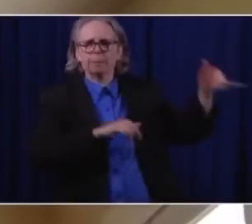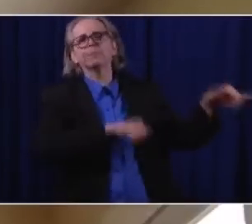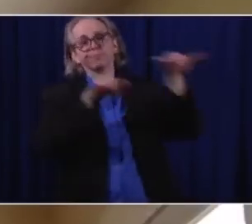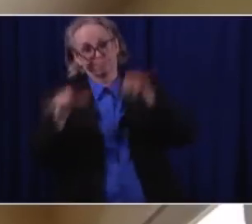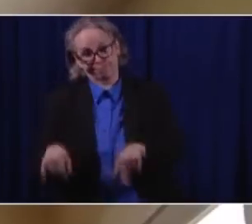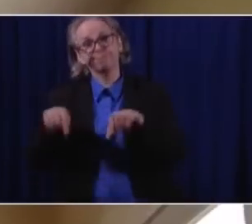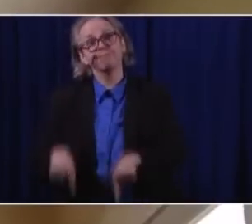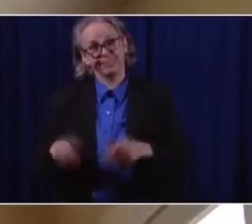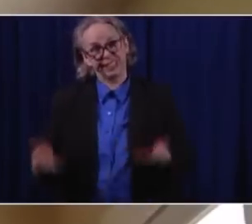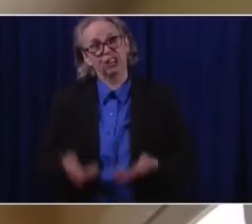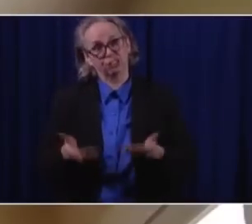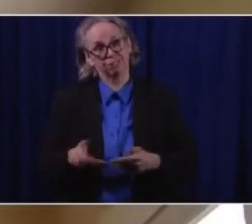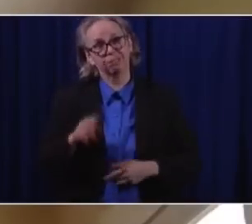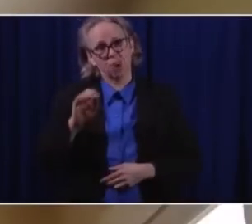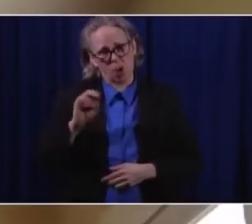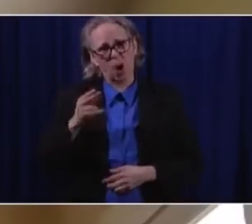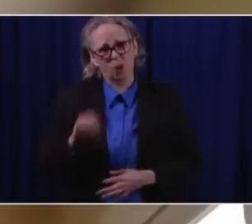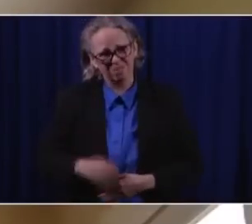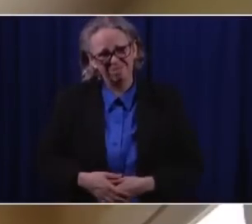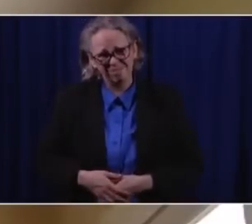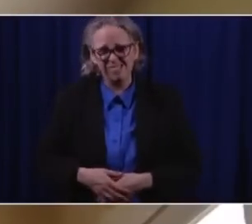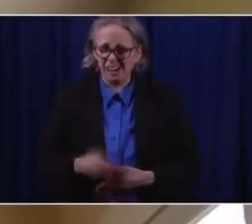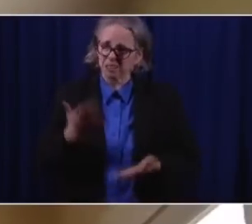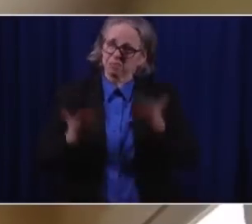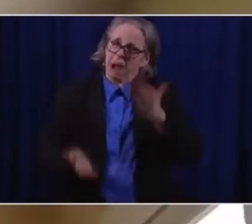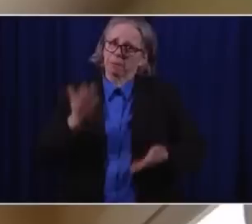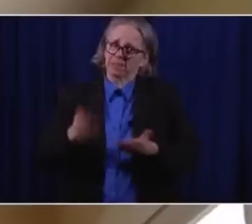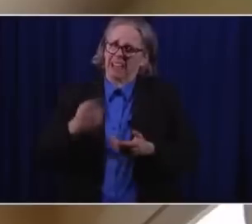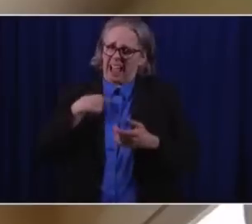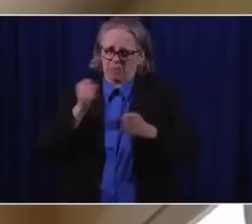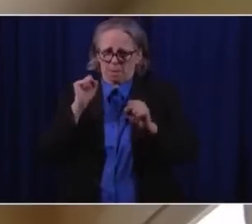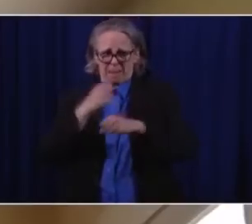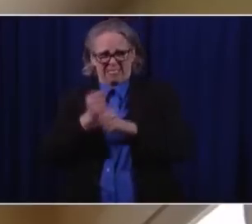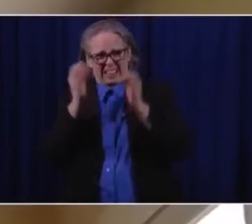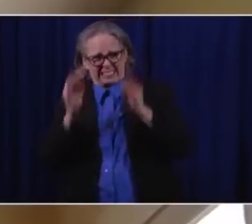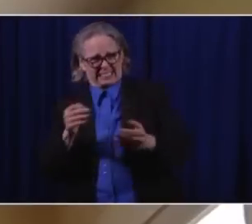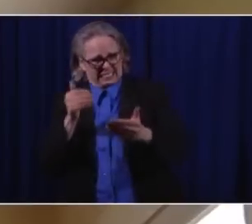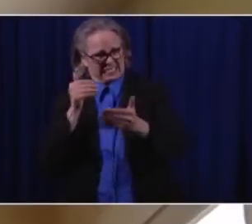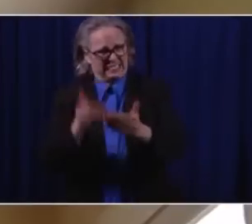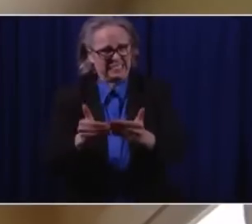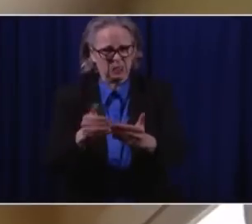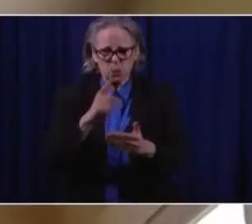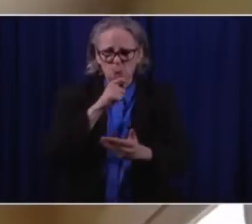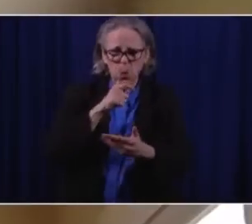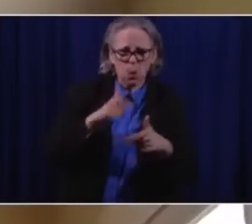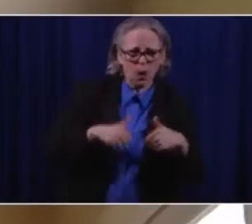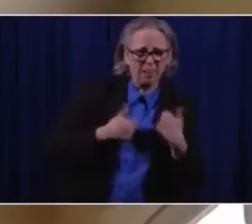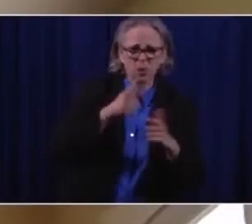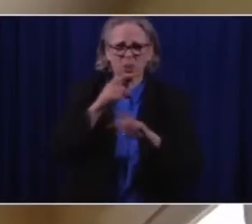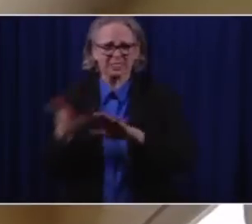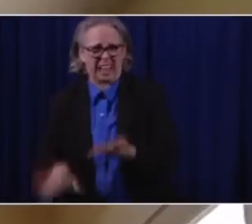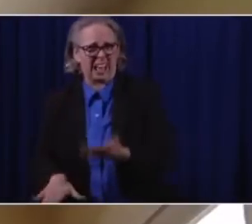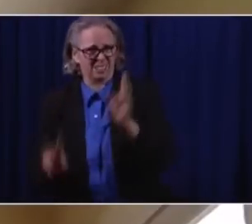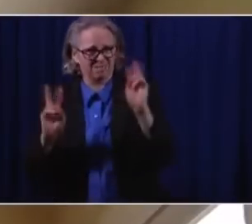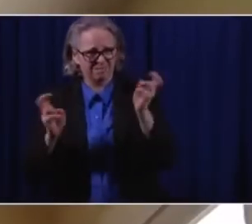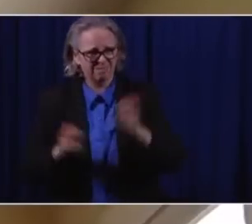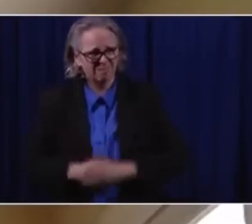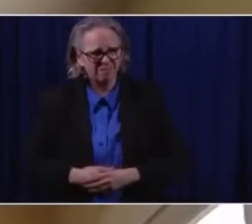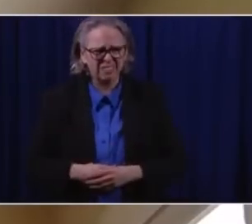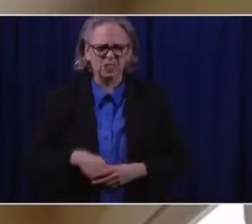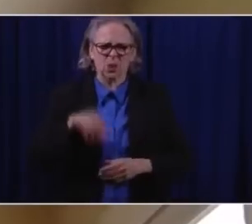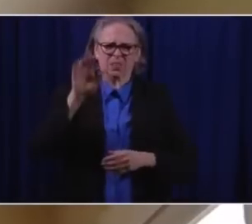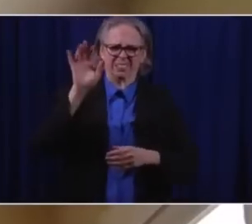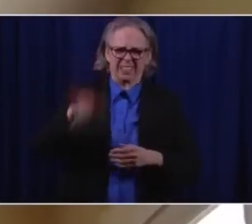away. And I'd like to give the colleagues on the line who are today at the front lines